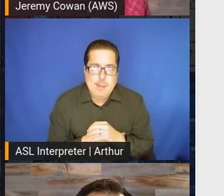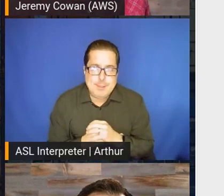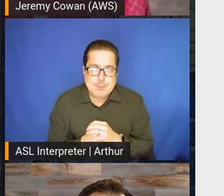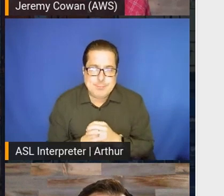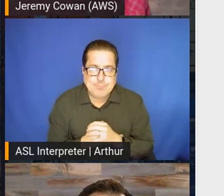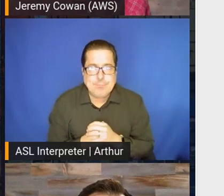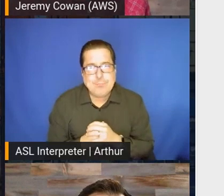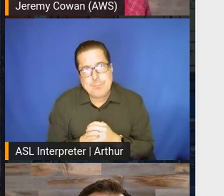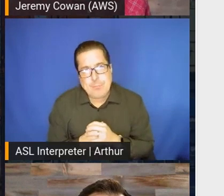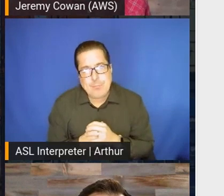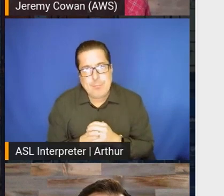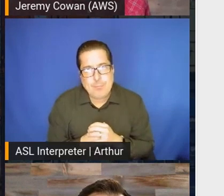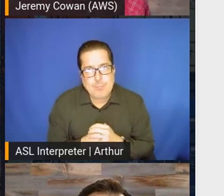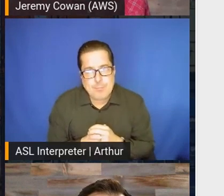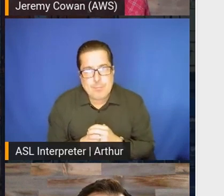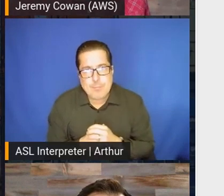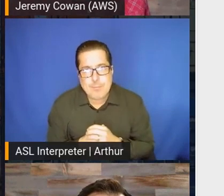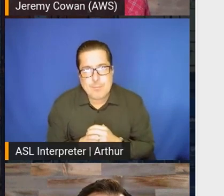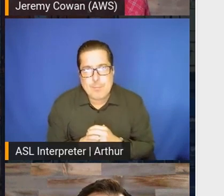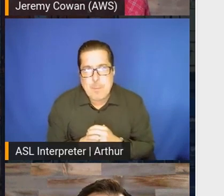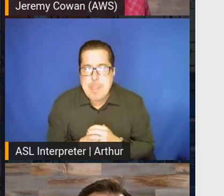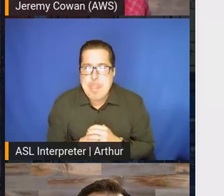how you can remember it.